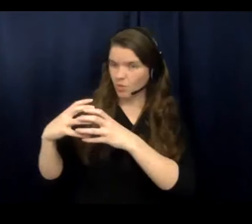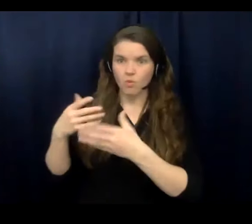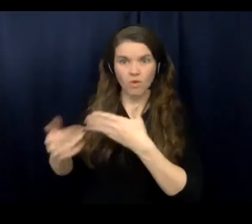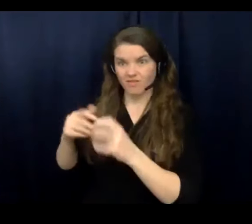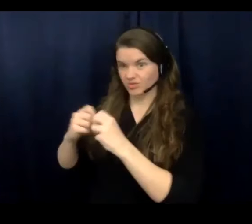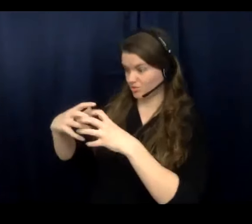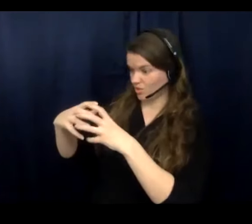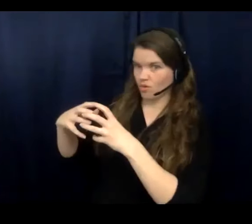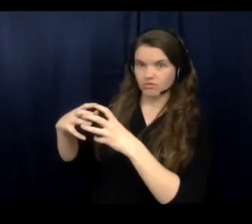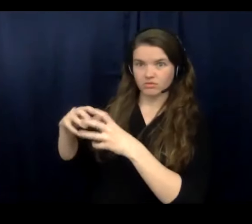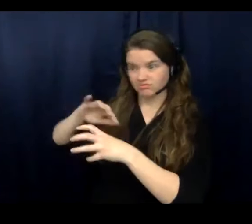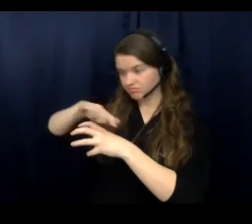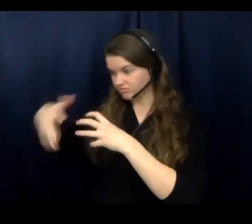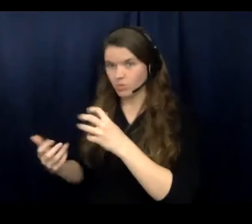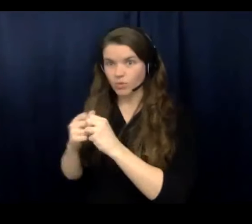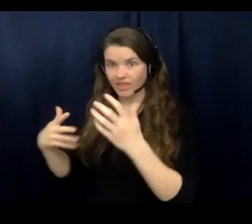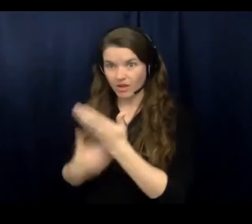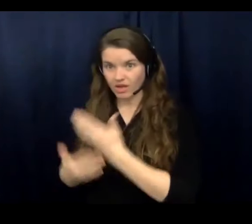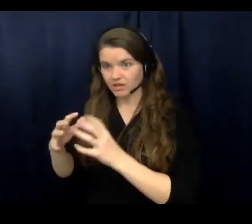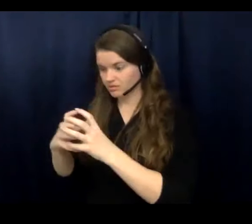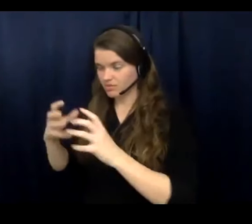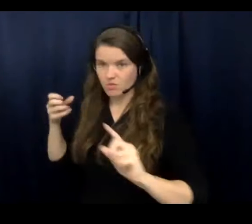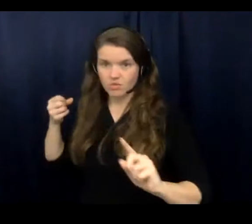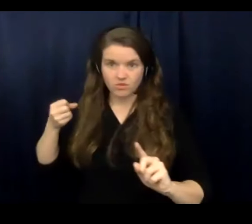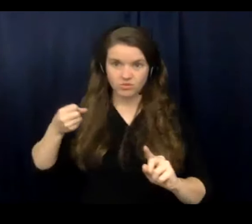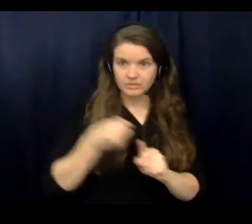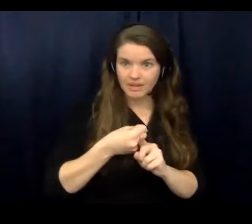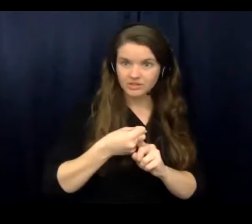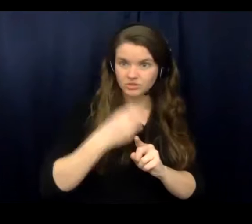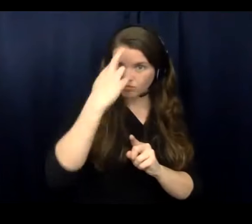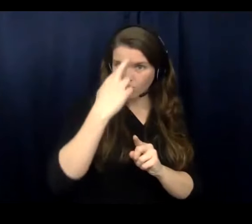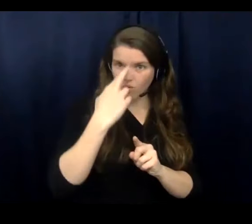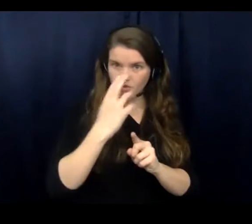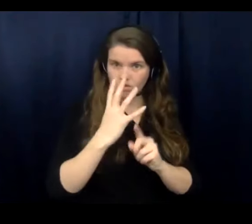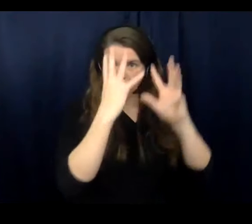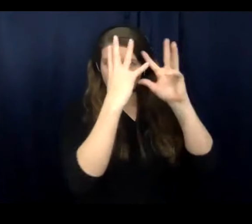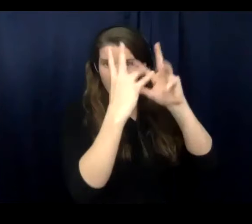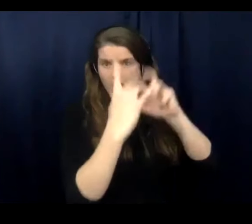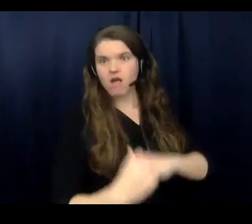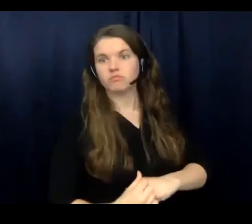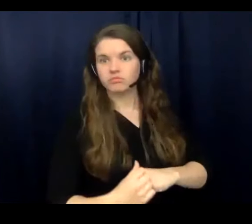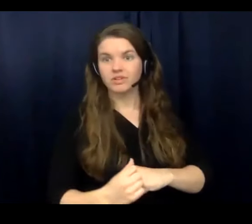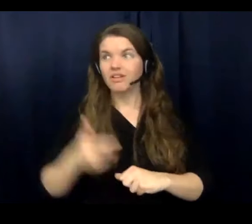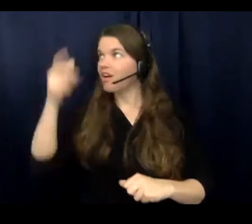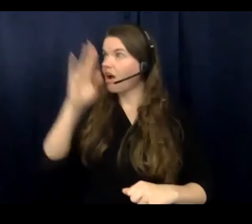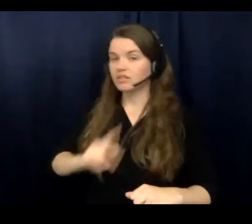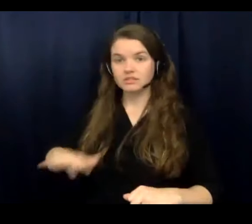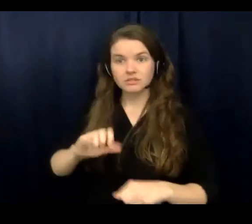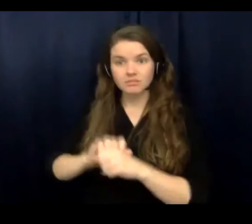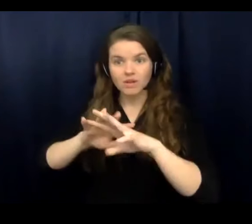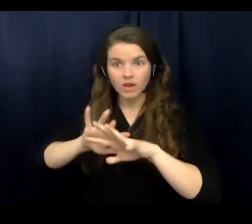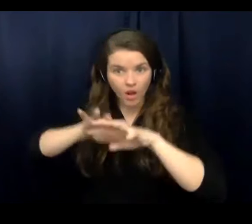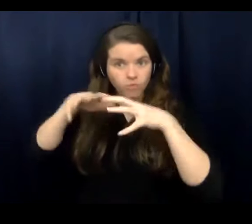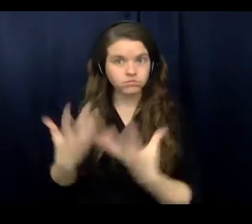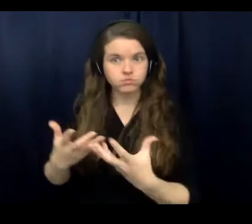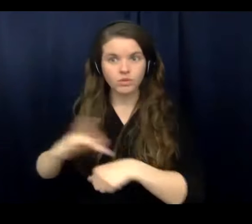hands, going to smash the Roman Empire and is going to destroy it, and the mountain of God's kingdom will fill the whole earth.